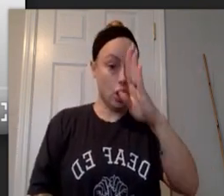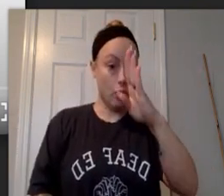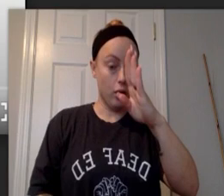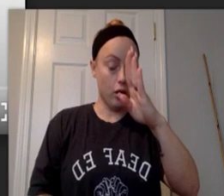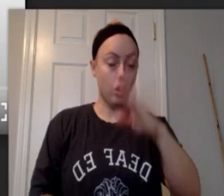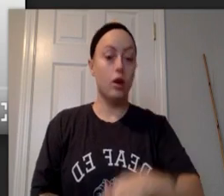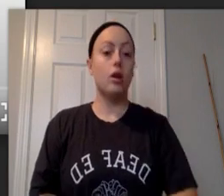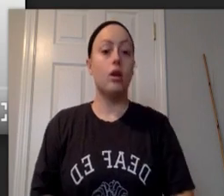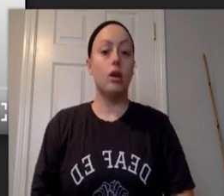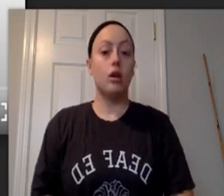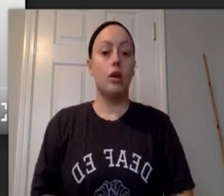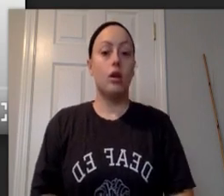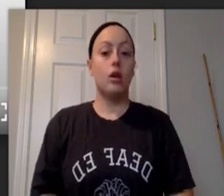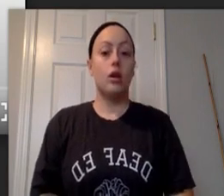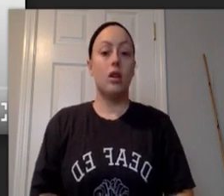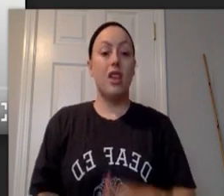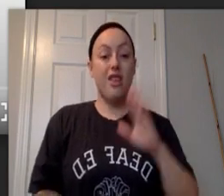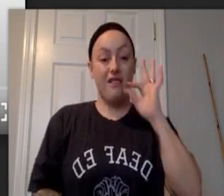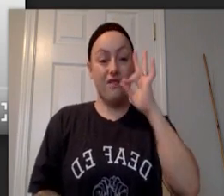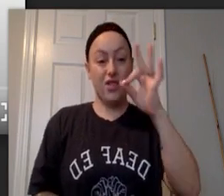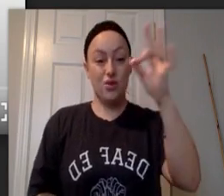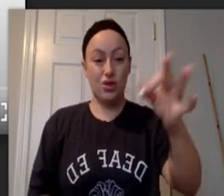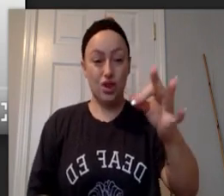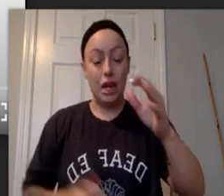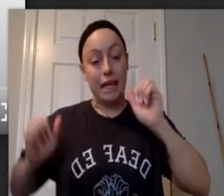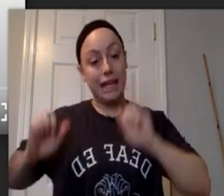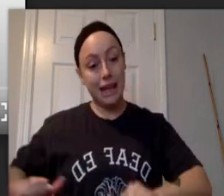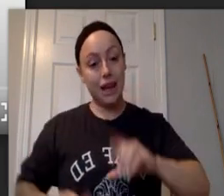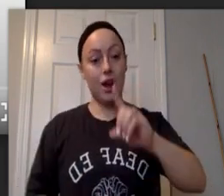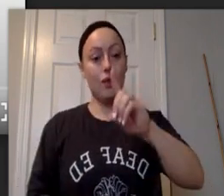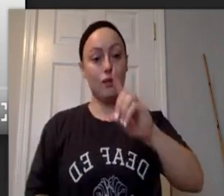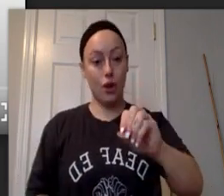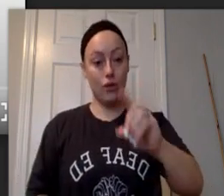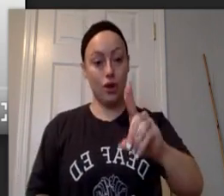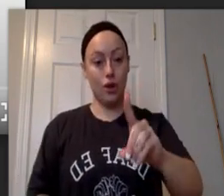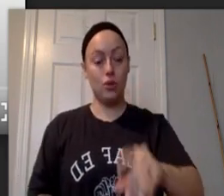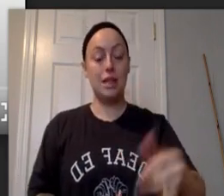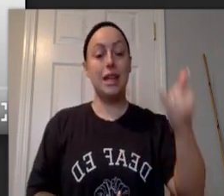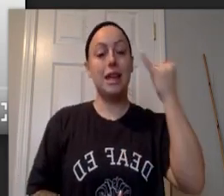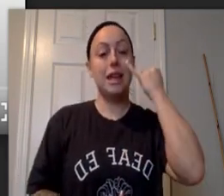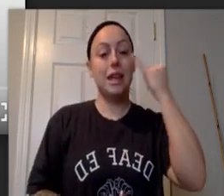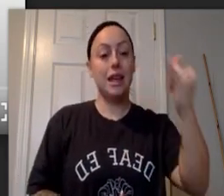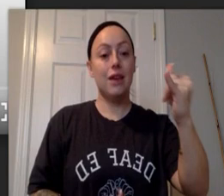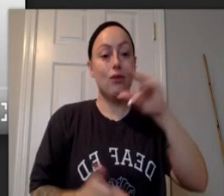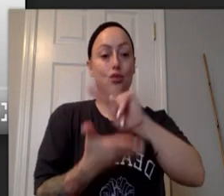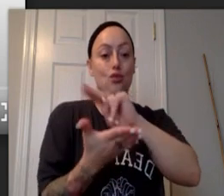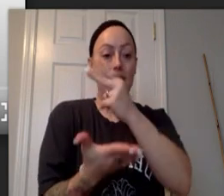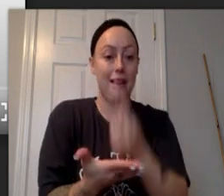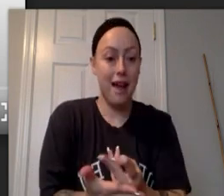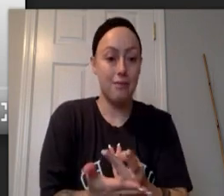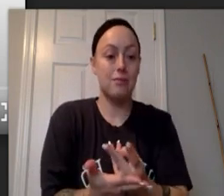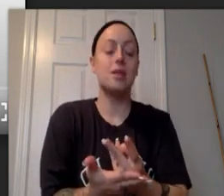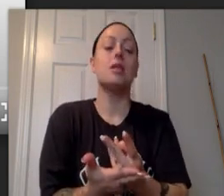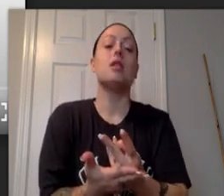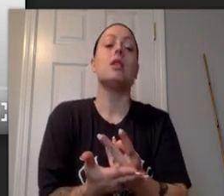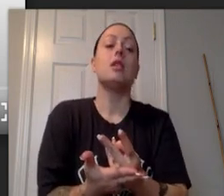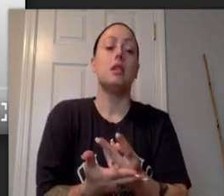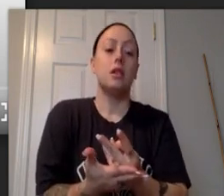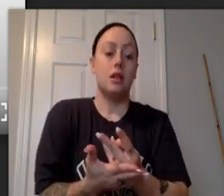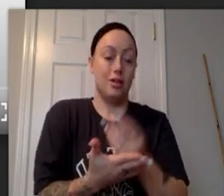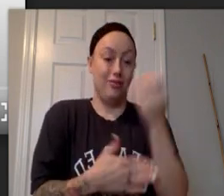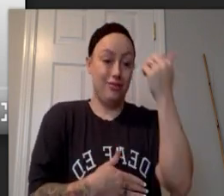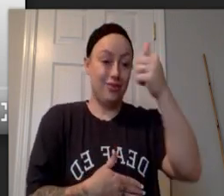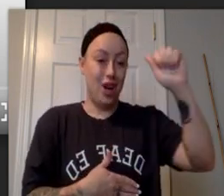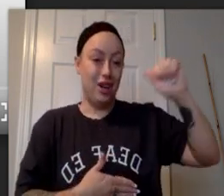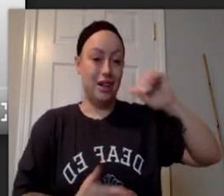for overdose in the future because if and when they do relapse, again, going back to that tolerance, it builds up lopsided and it